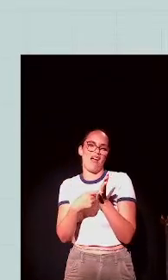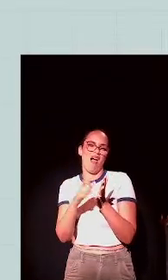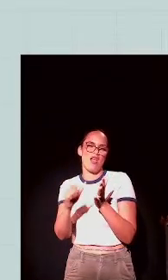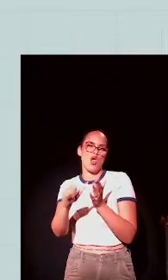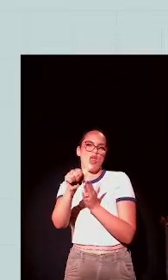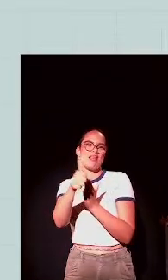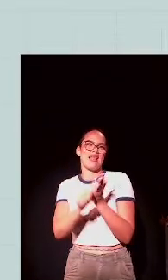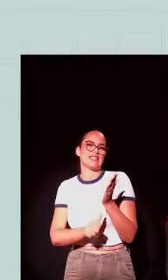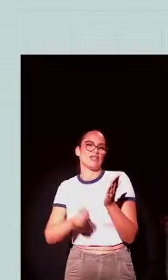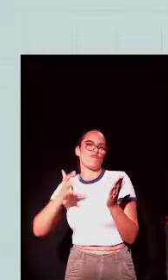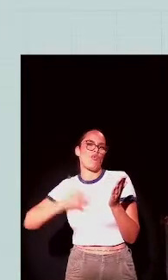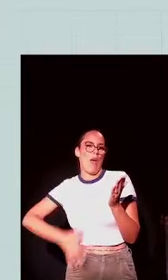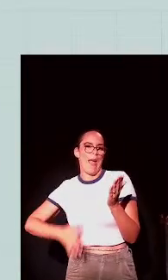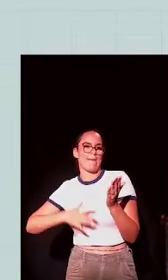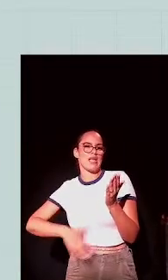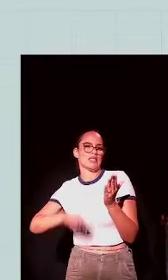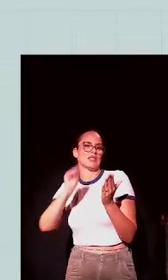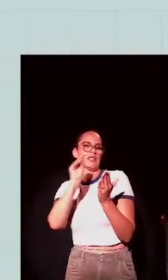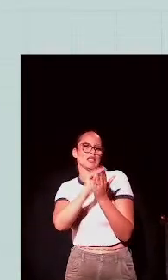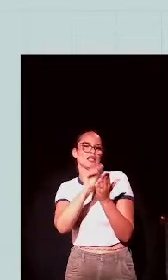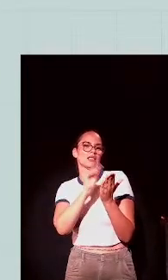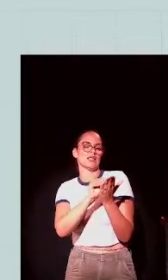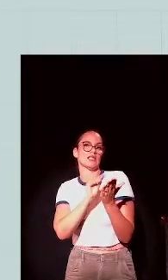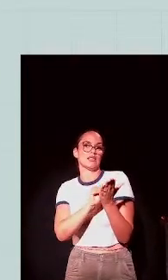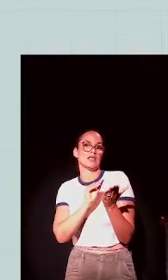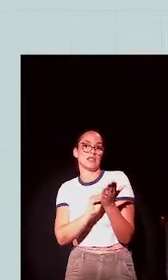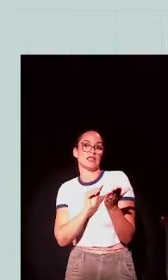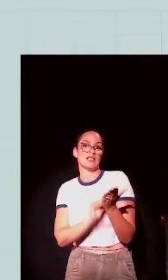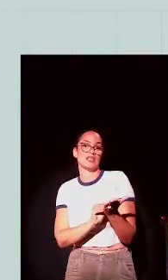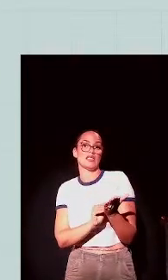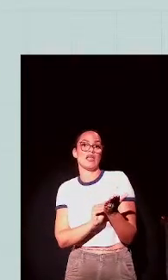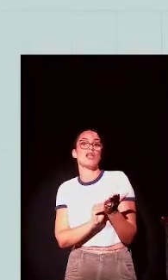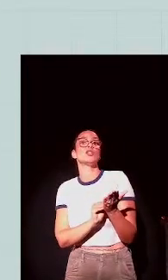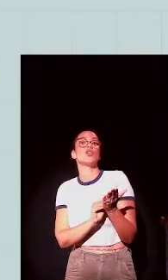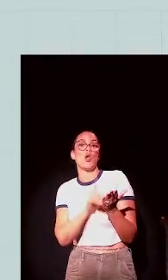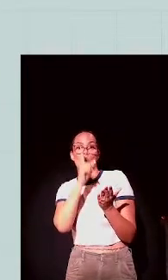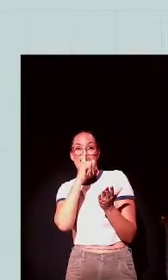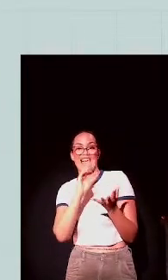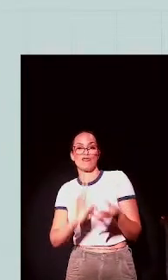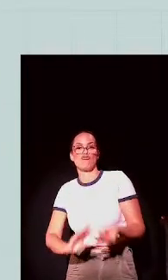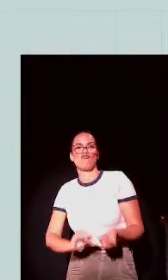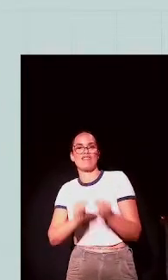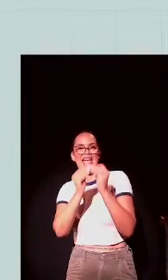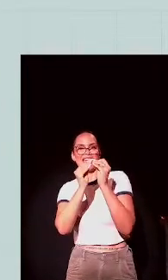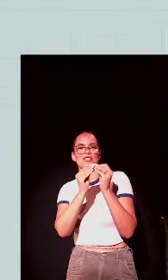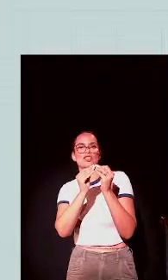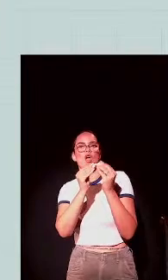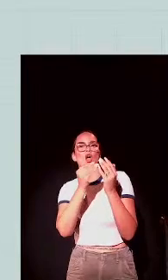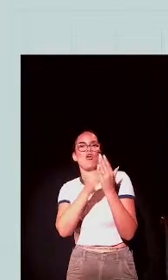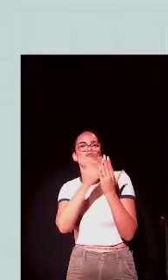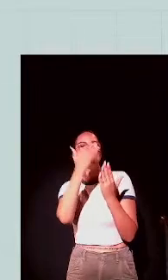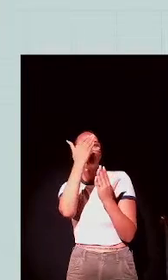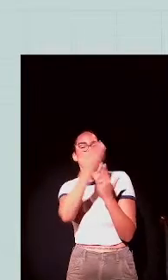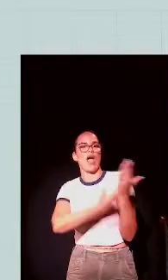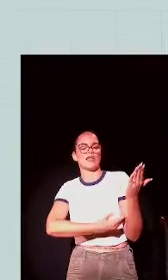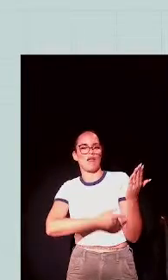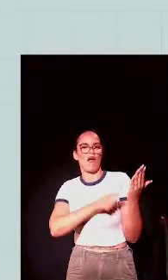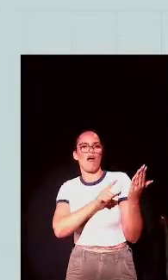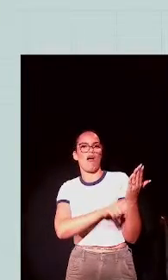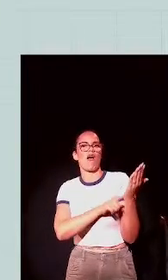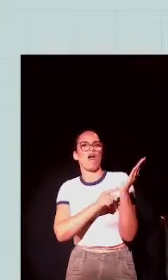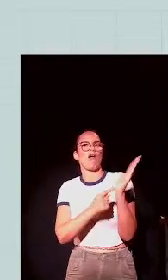right? But if you can get a rider that an artist asks for, why can't you